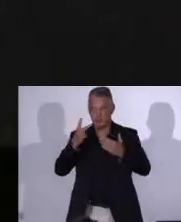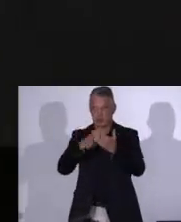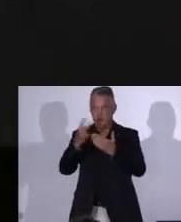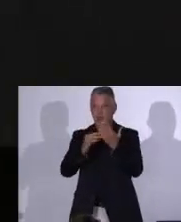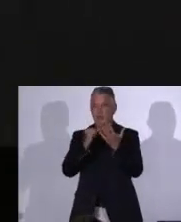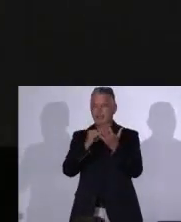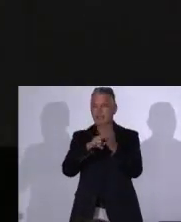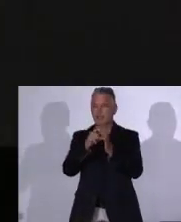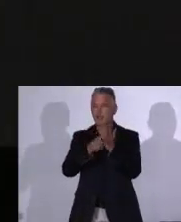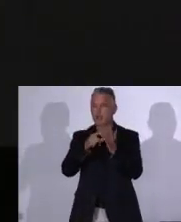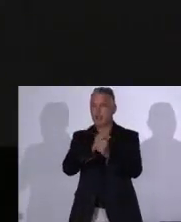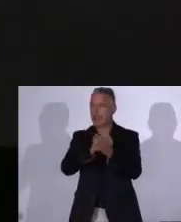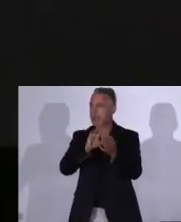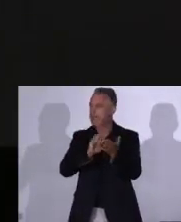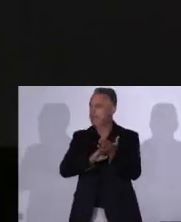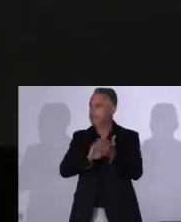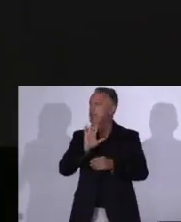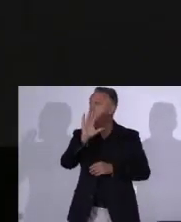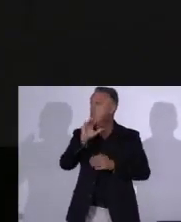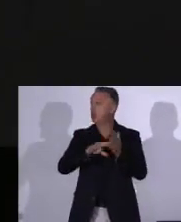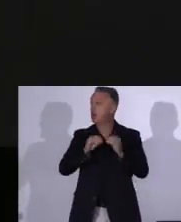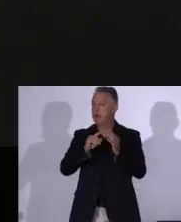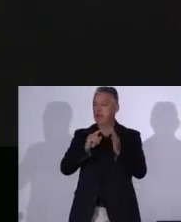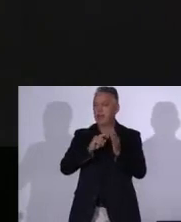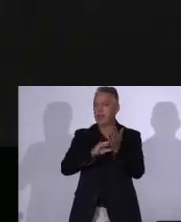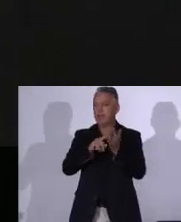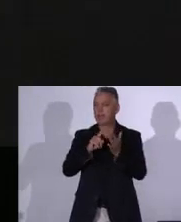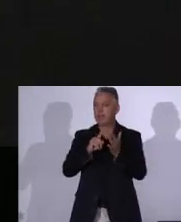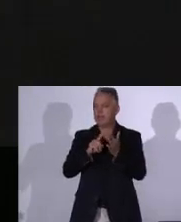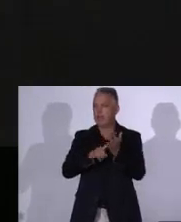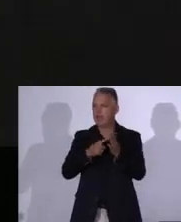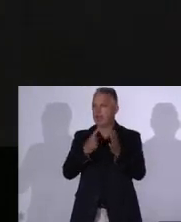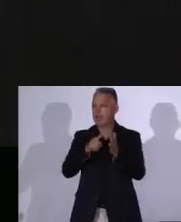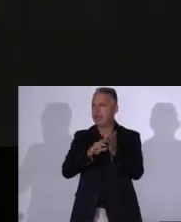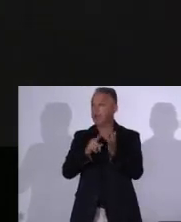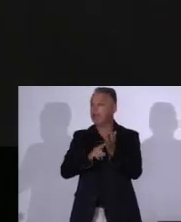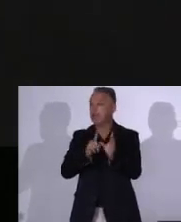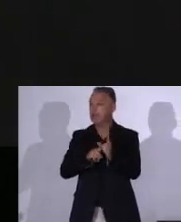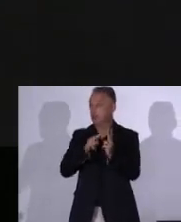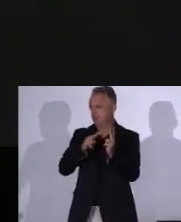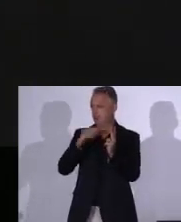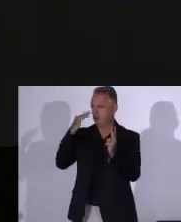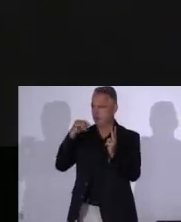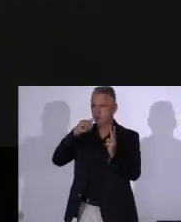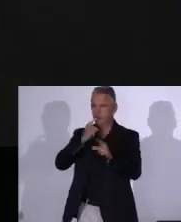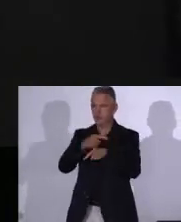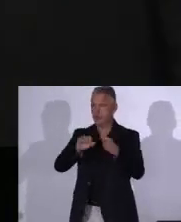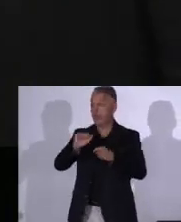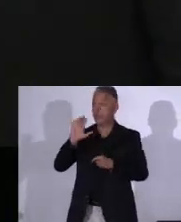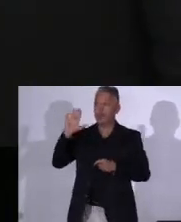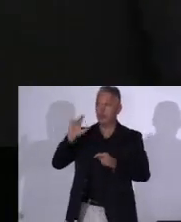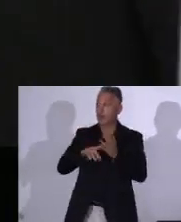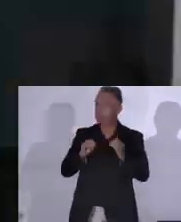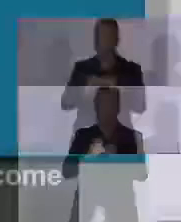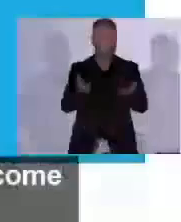Netball Club. So I'd like to welcome Amelia Matlock and Emily Higgins to present the story of their netball club. Come on